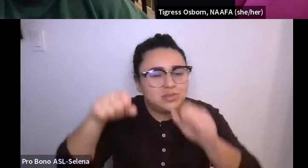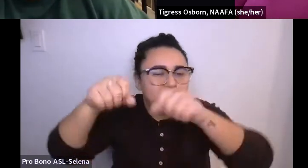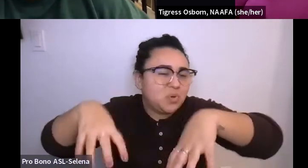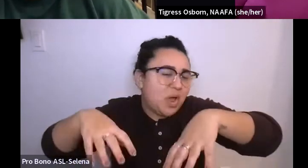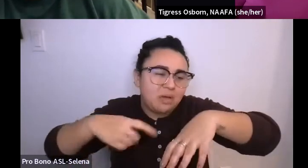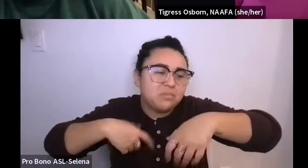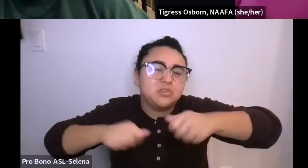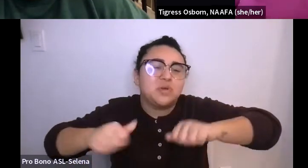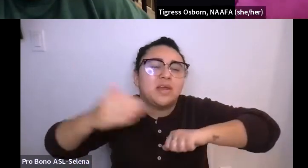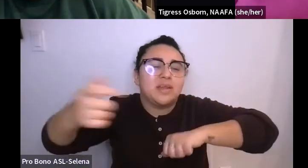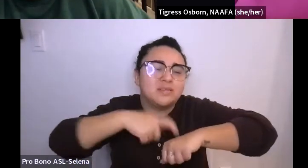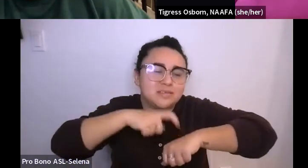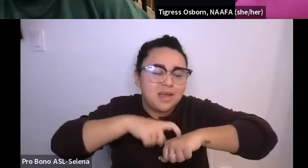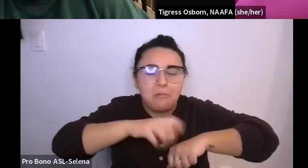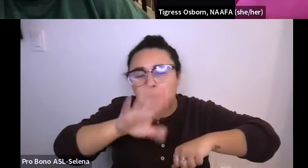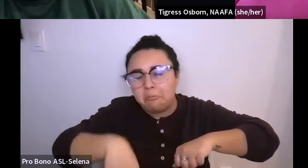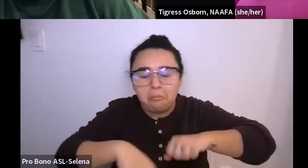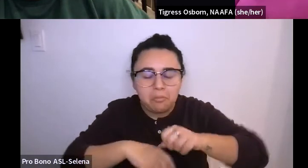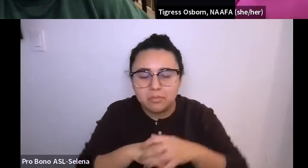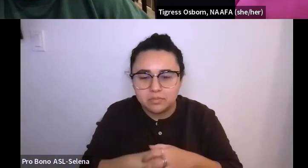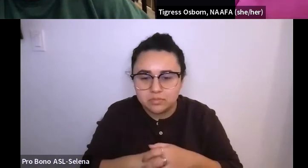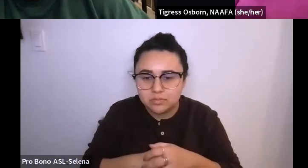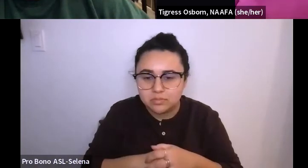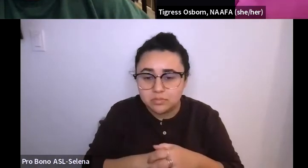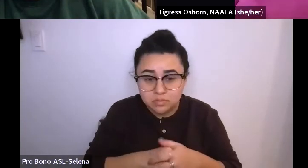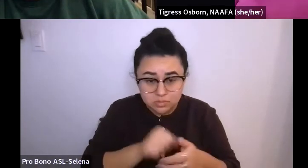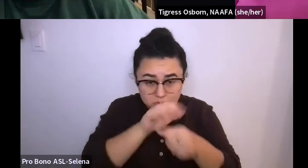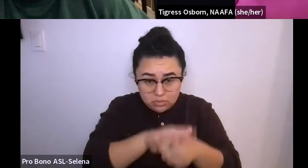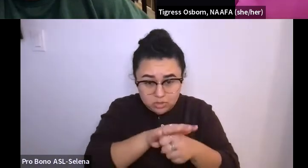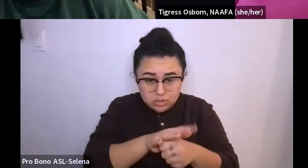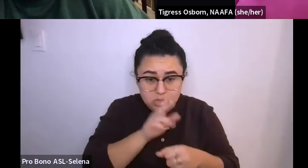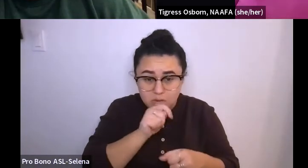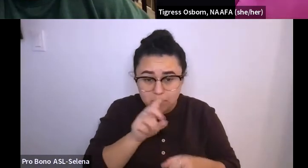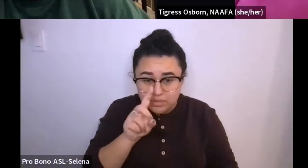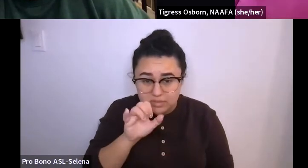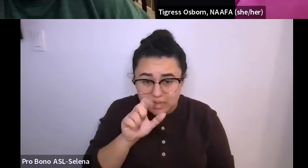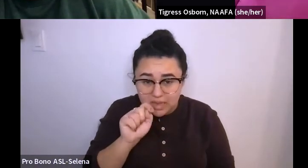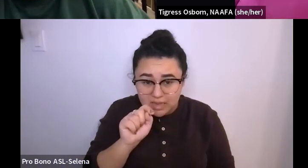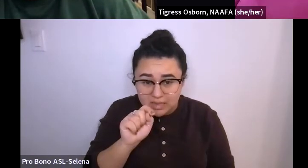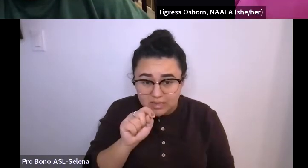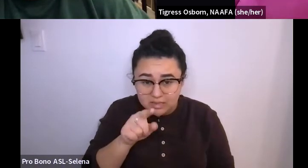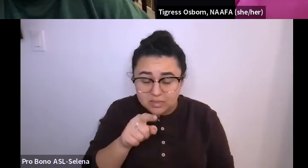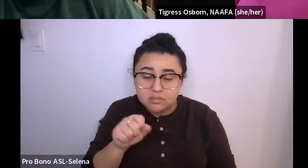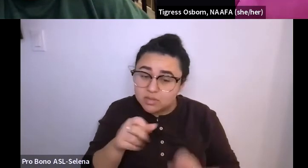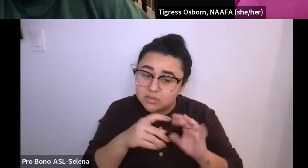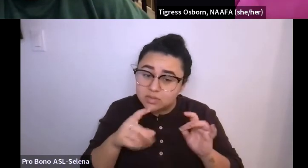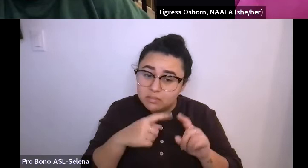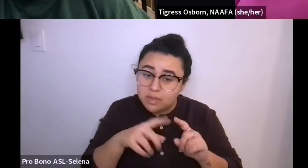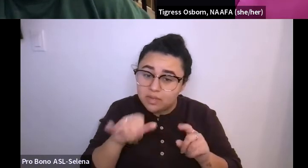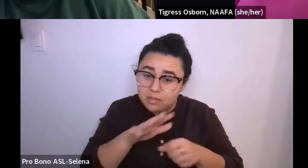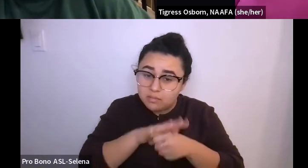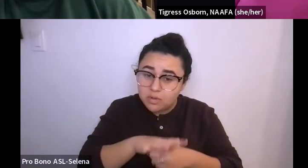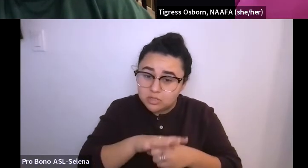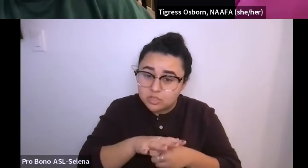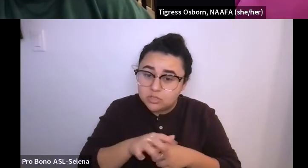we'll try it another time or whatever. Like, did you get pressure to talk about dieting, or can you say anything about your pressure in the industry